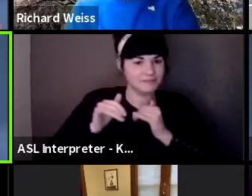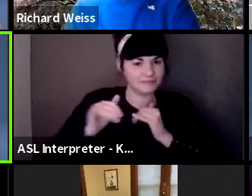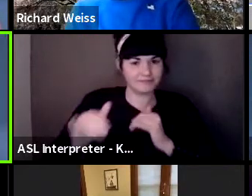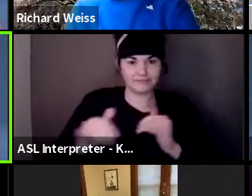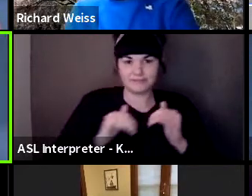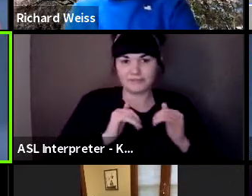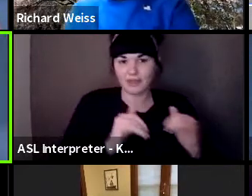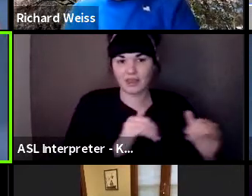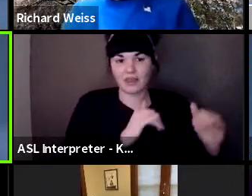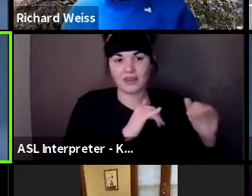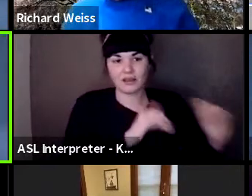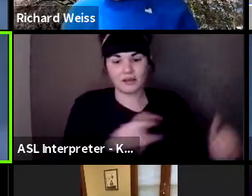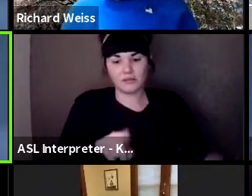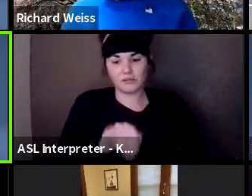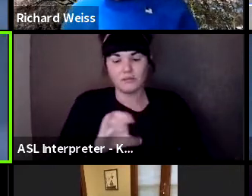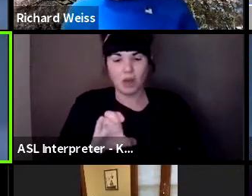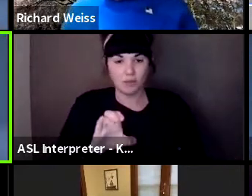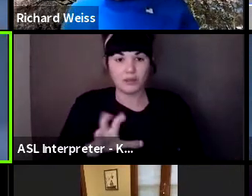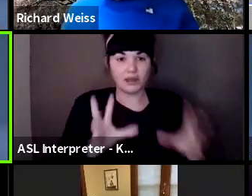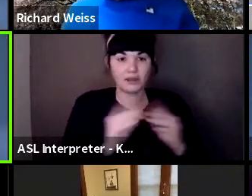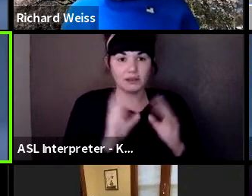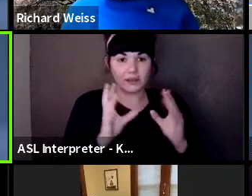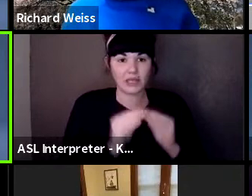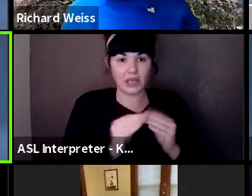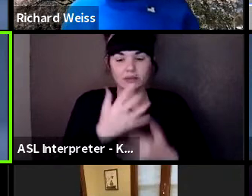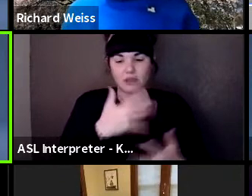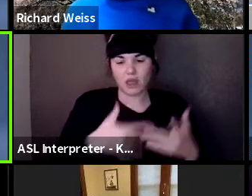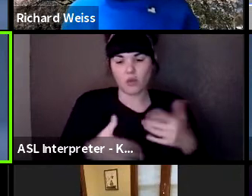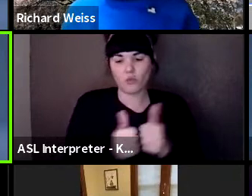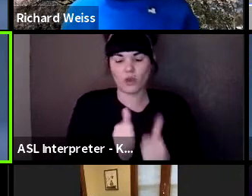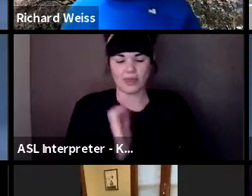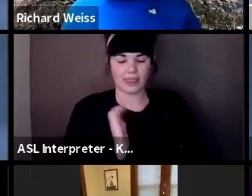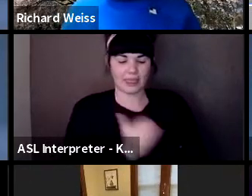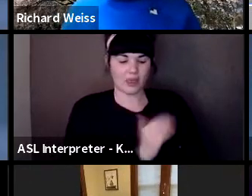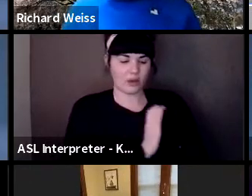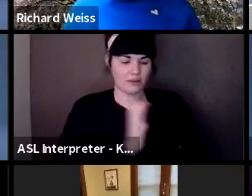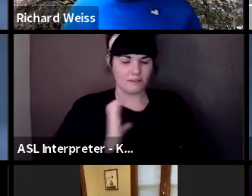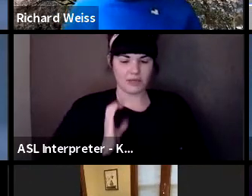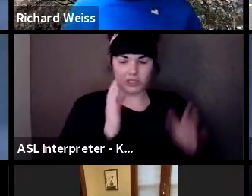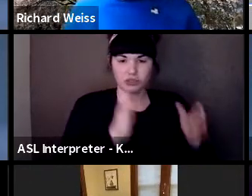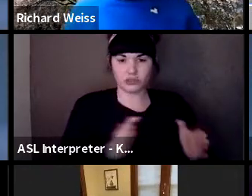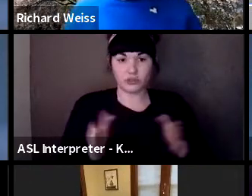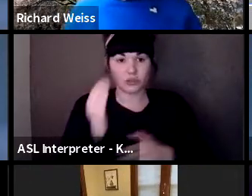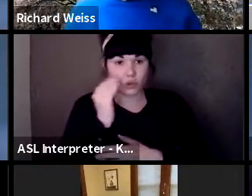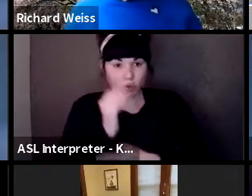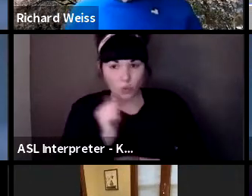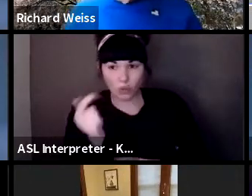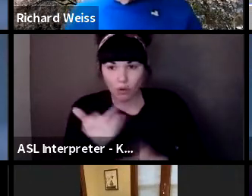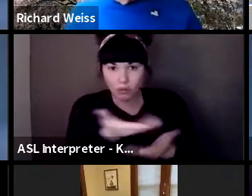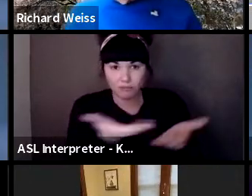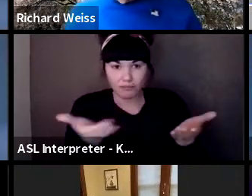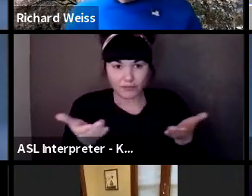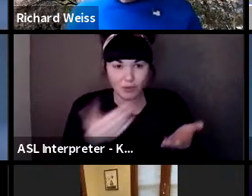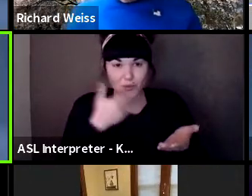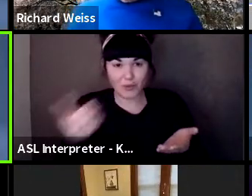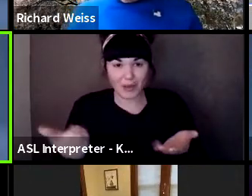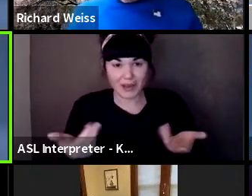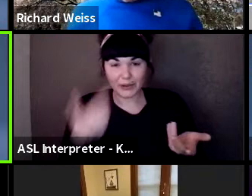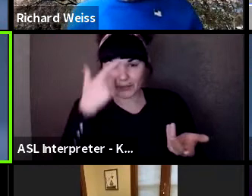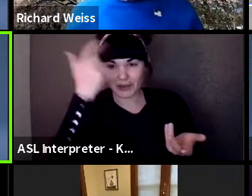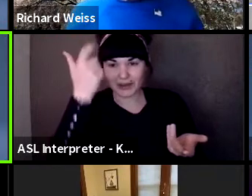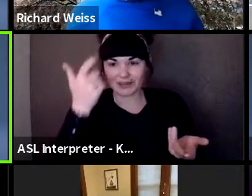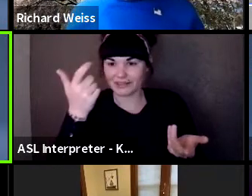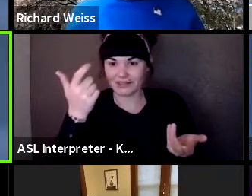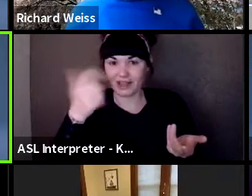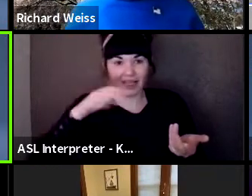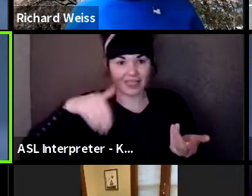about interfacing with our commissioners and getting to know you a little better, because I have